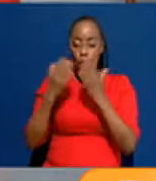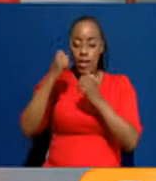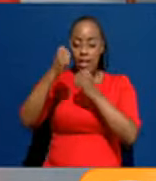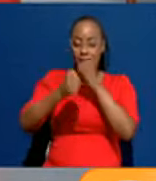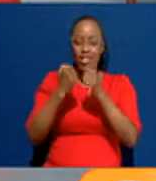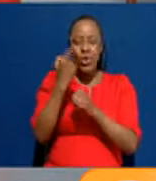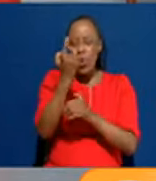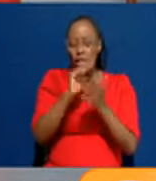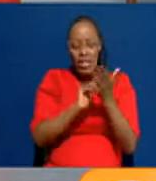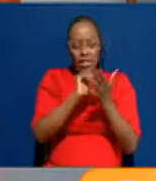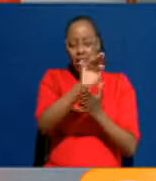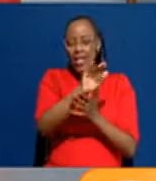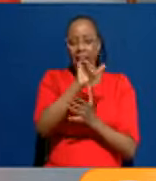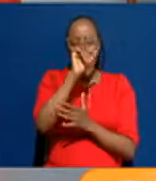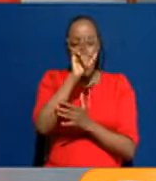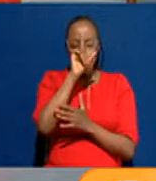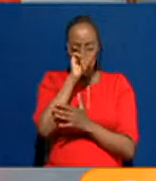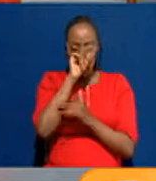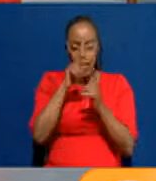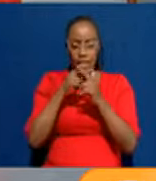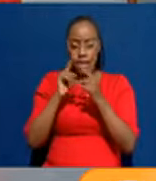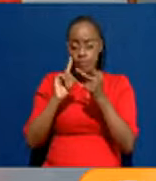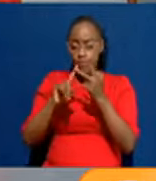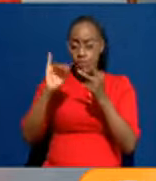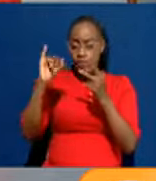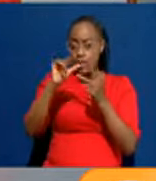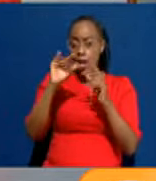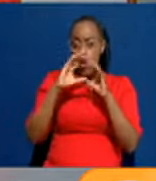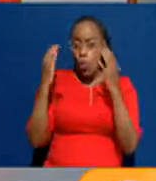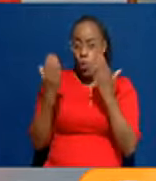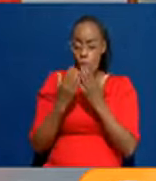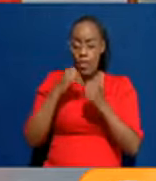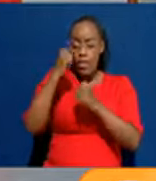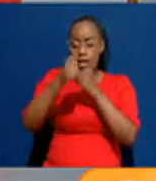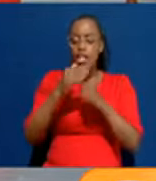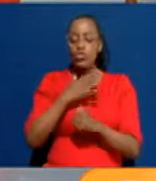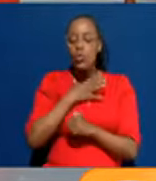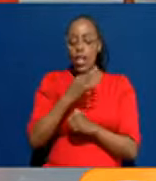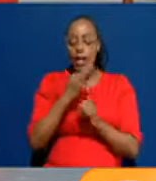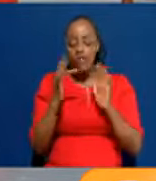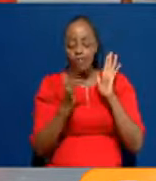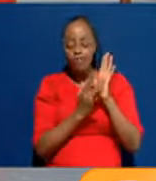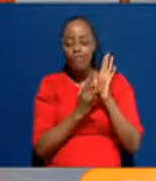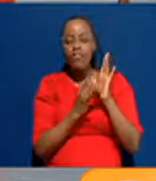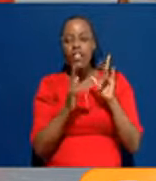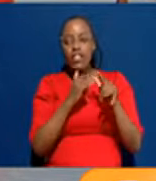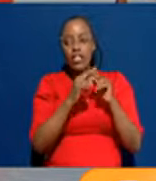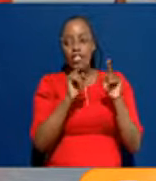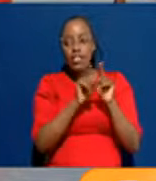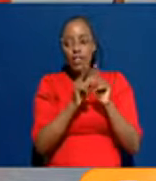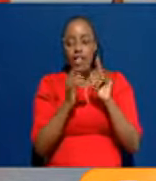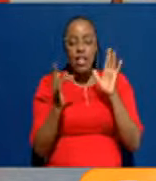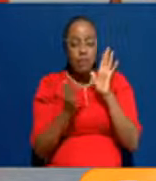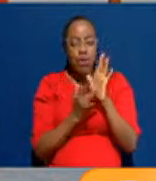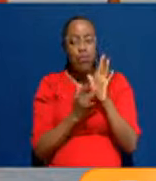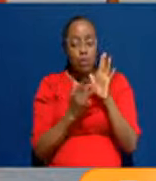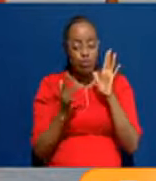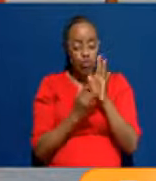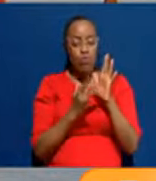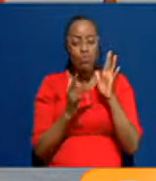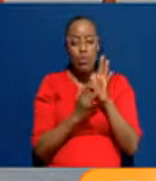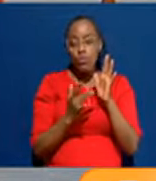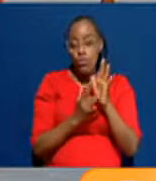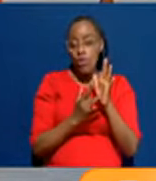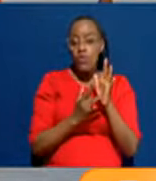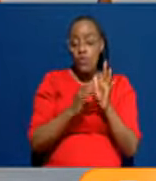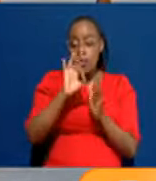just retweet. And then on Instagram, World Athletics, like. Bada bing, bada boom, Faith will get